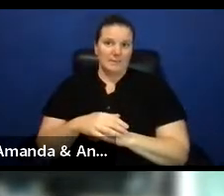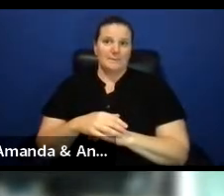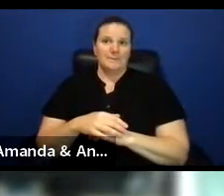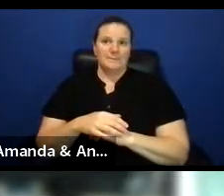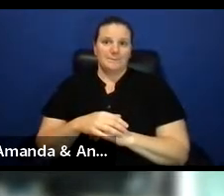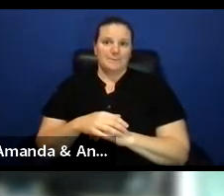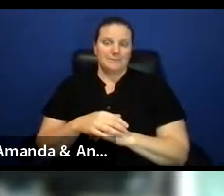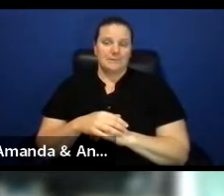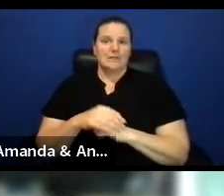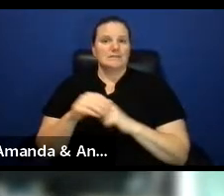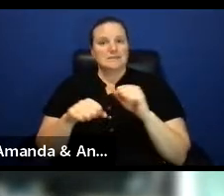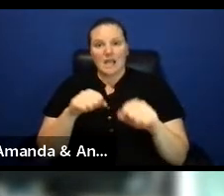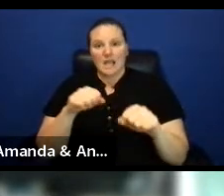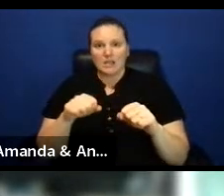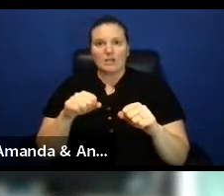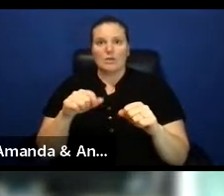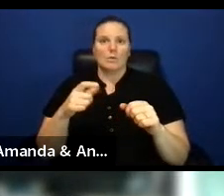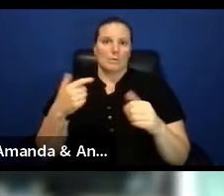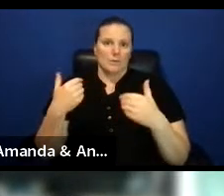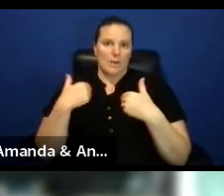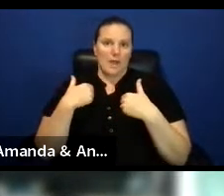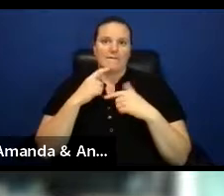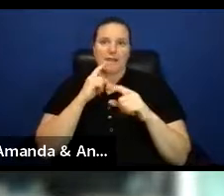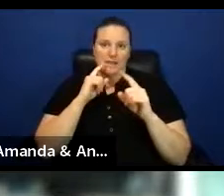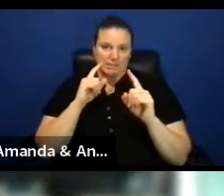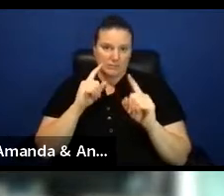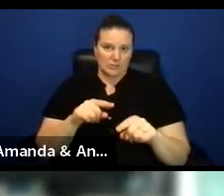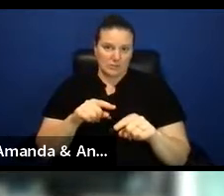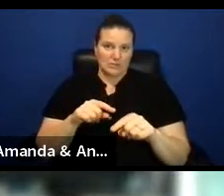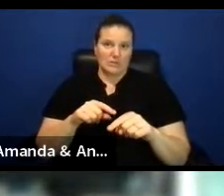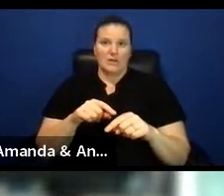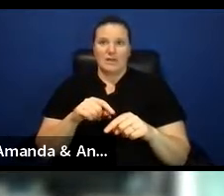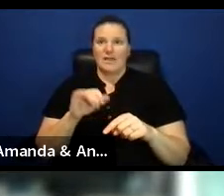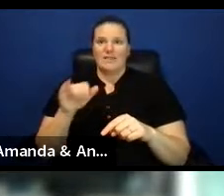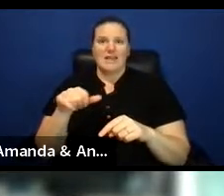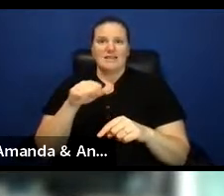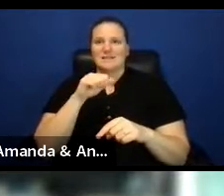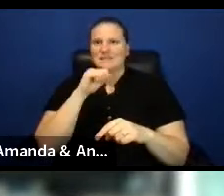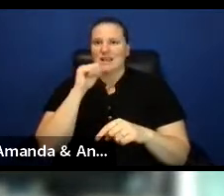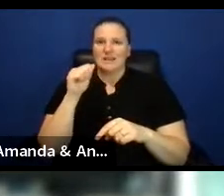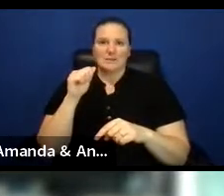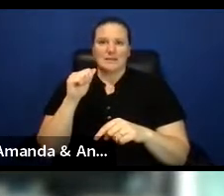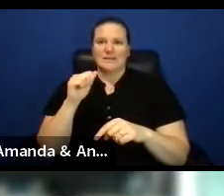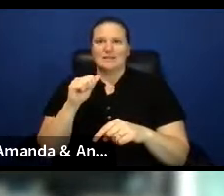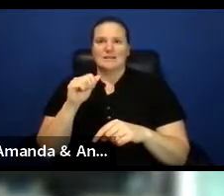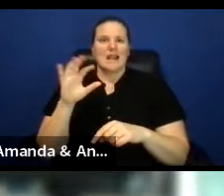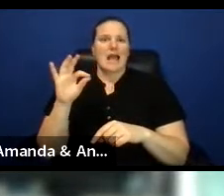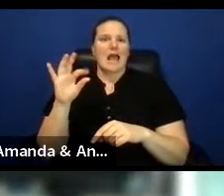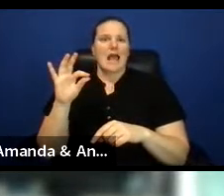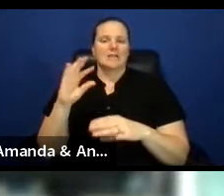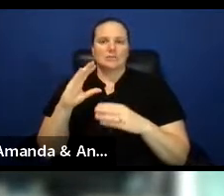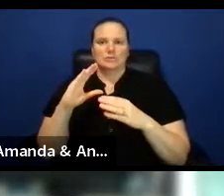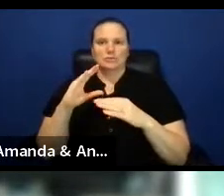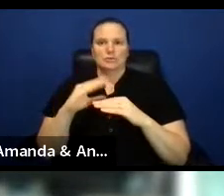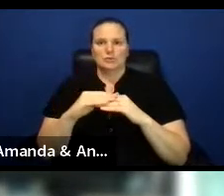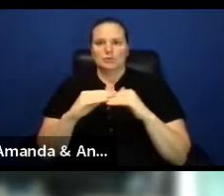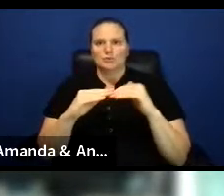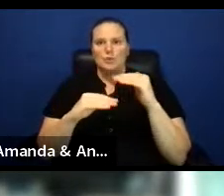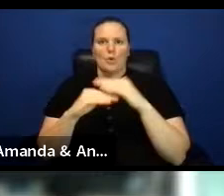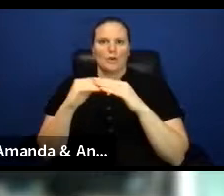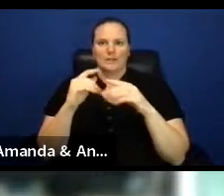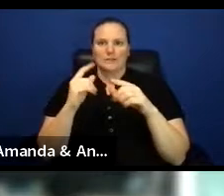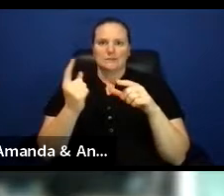and cycling, we will have an answer. And this is not going to be this 9-story